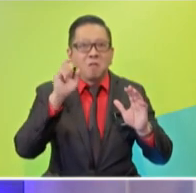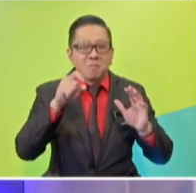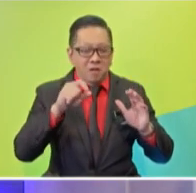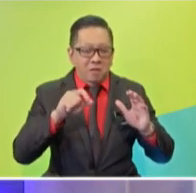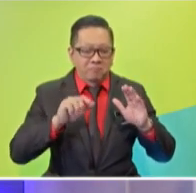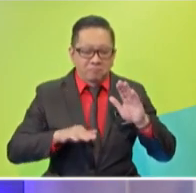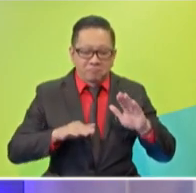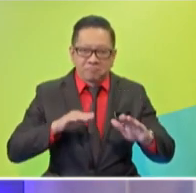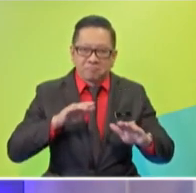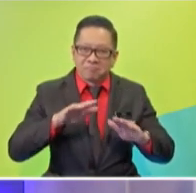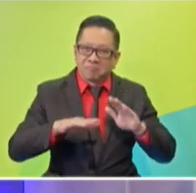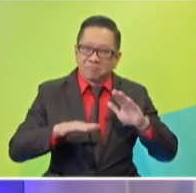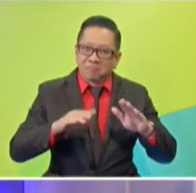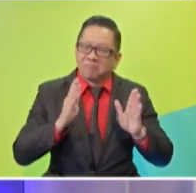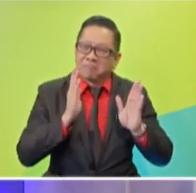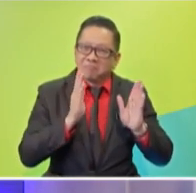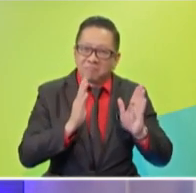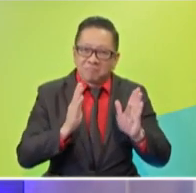order of an activity.